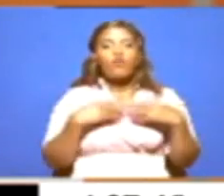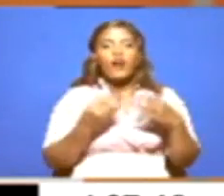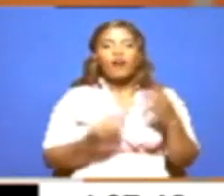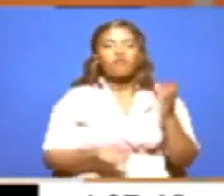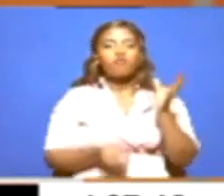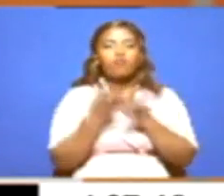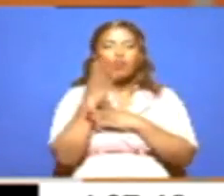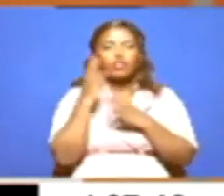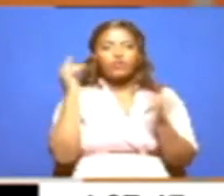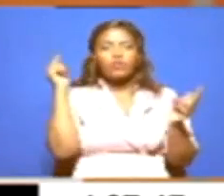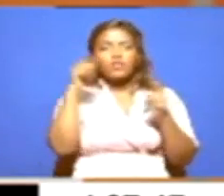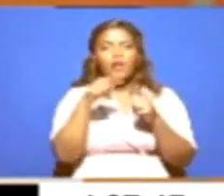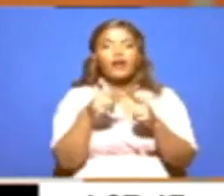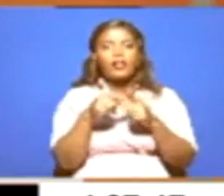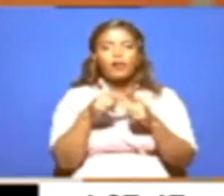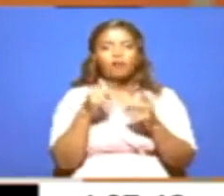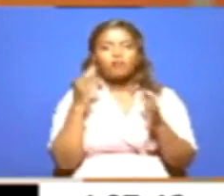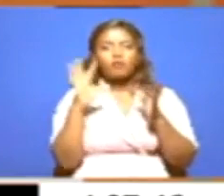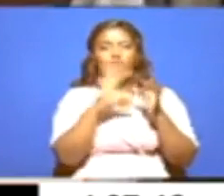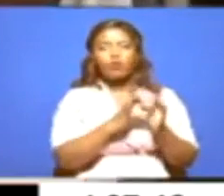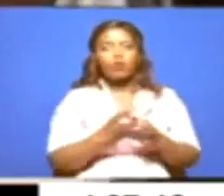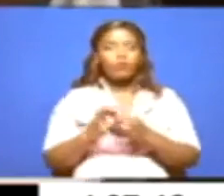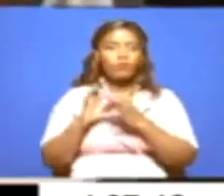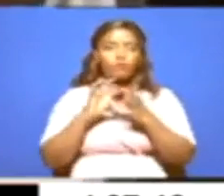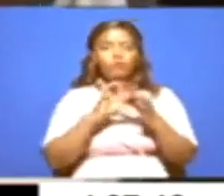the Azimio la Umoja.